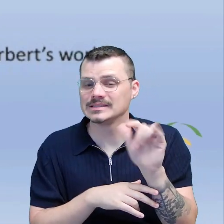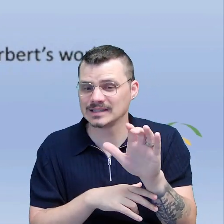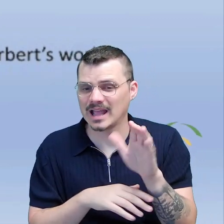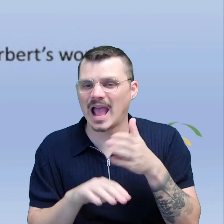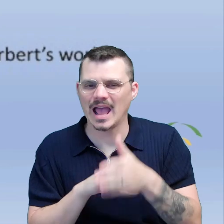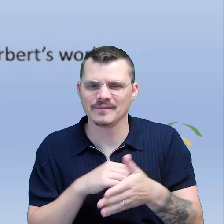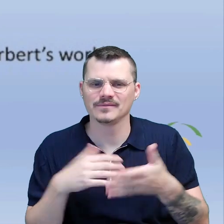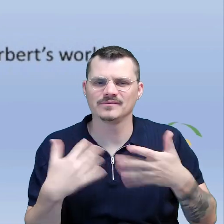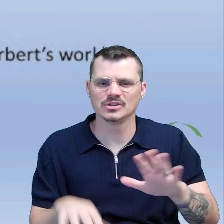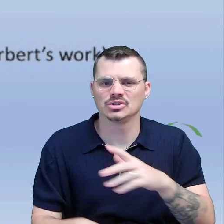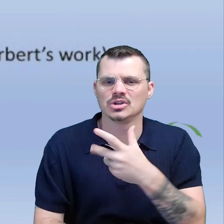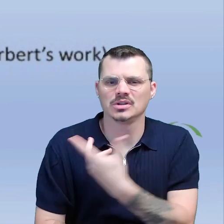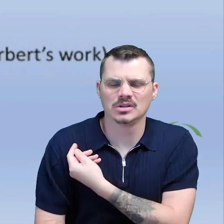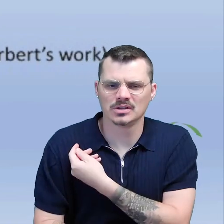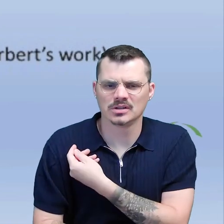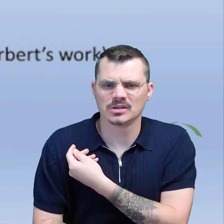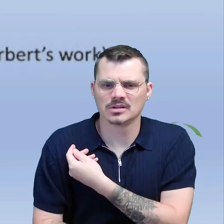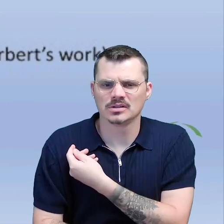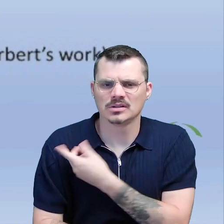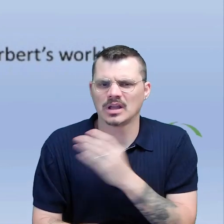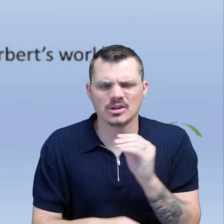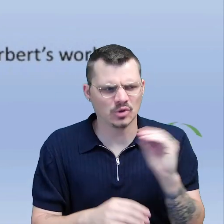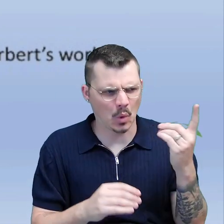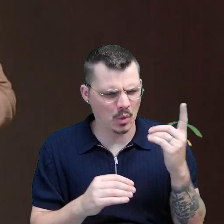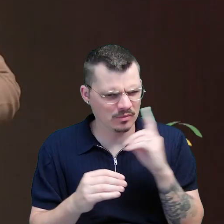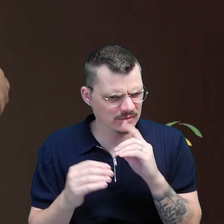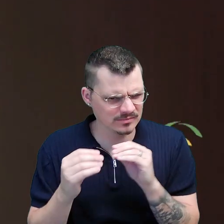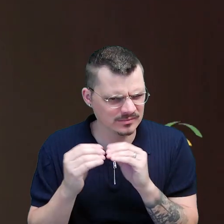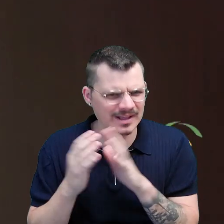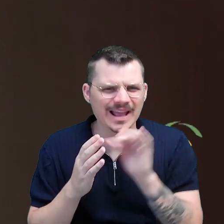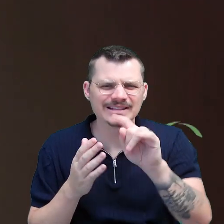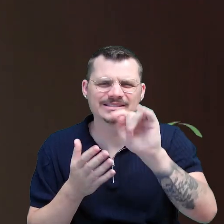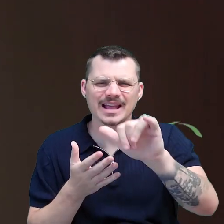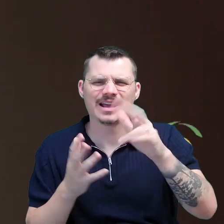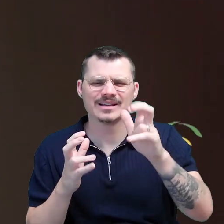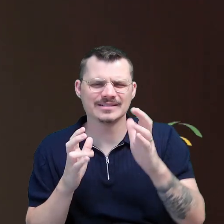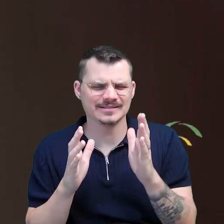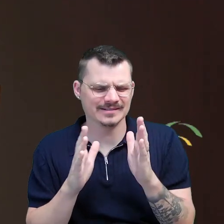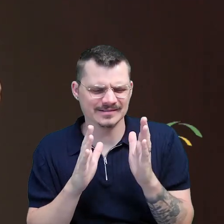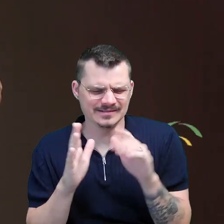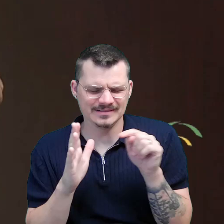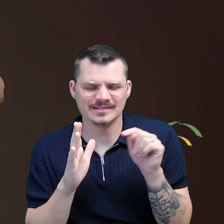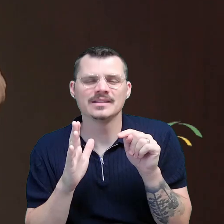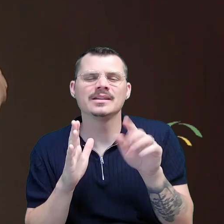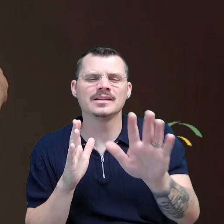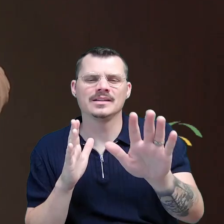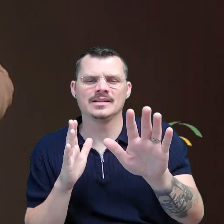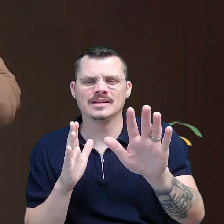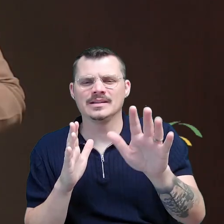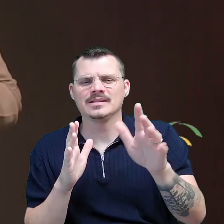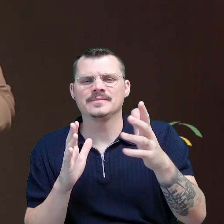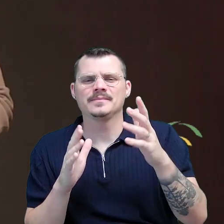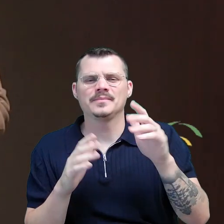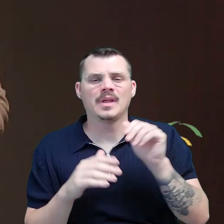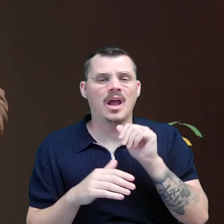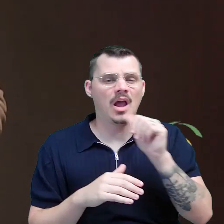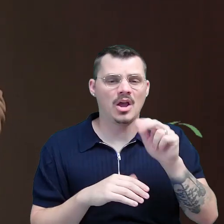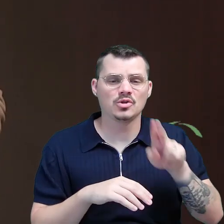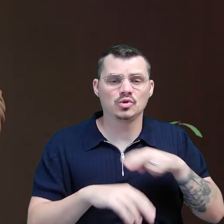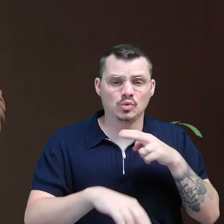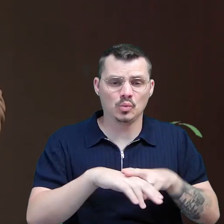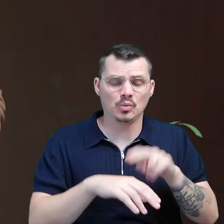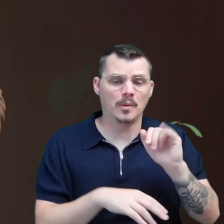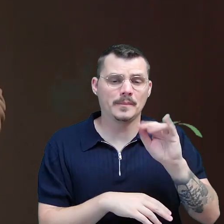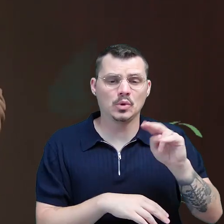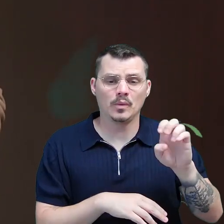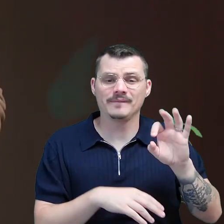got their immunizations, and nobody disputes that. It's the middle thing, which is unusual immune